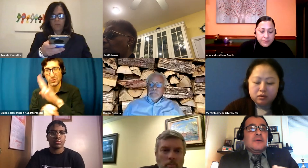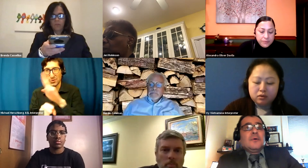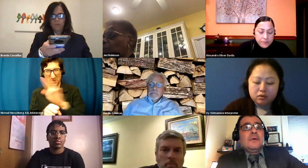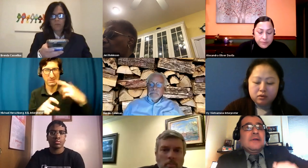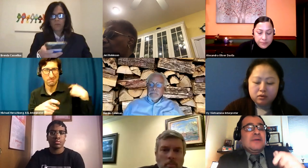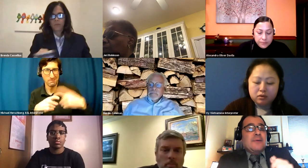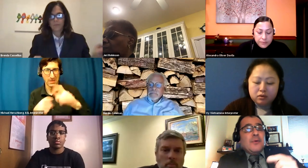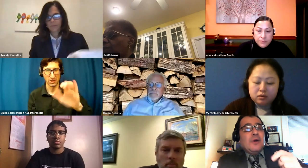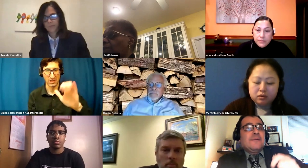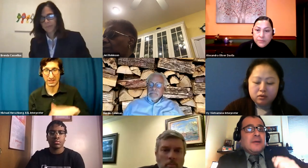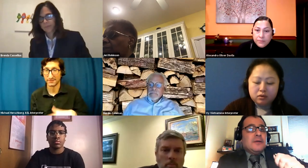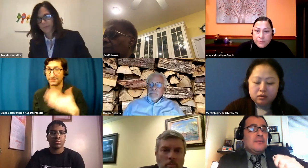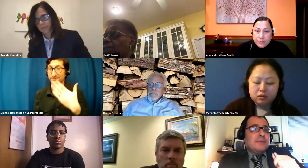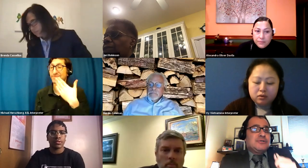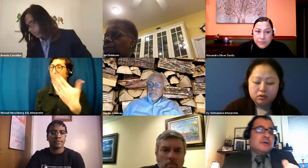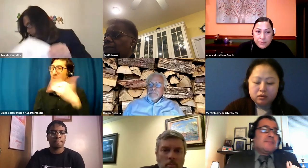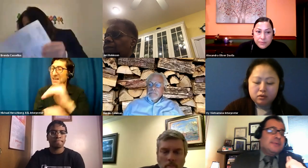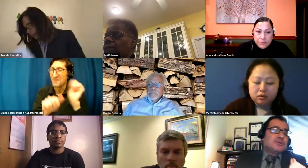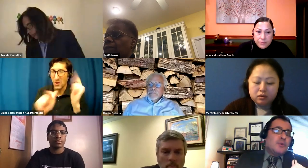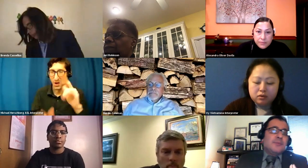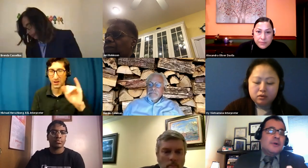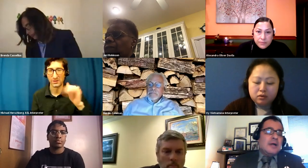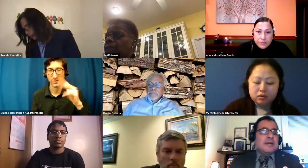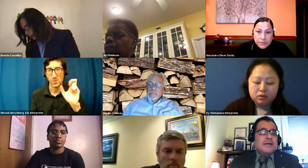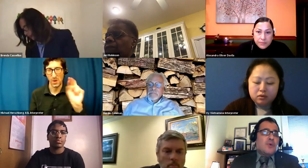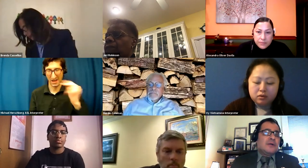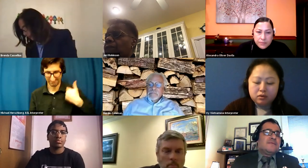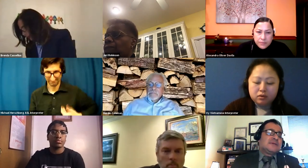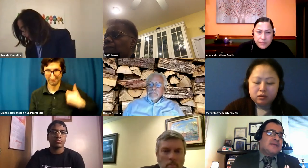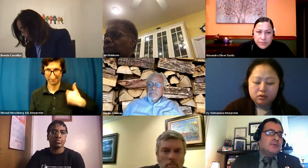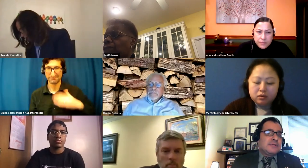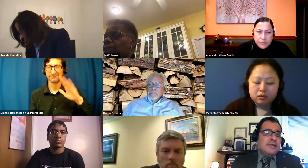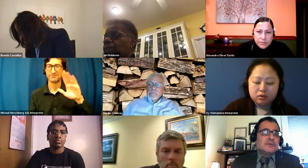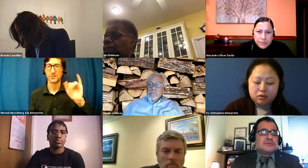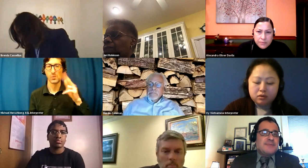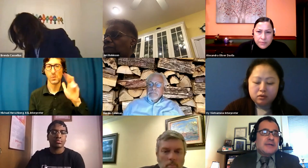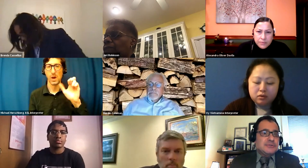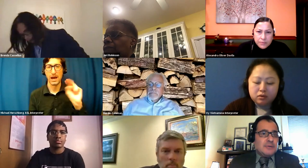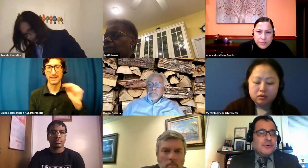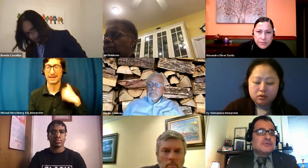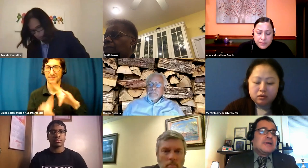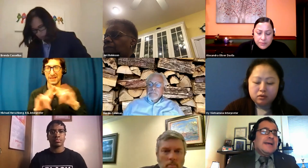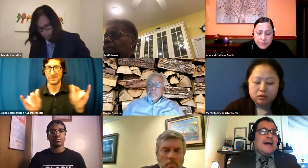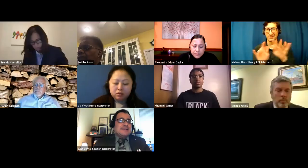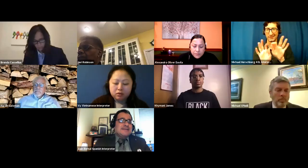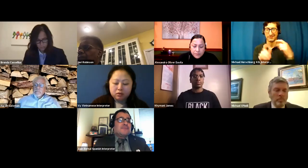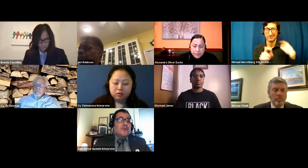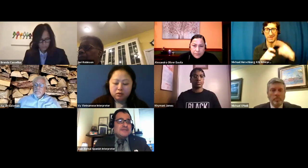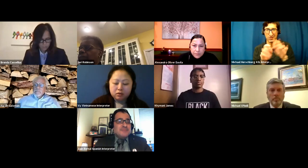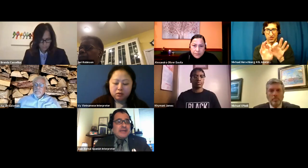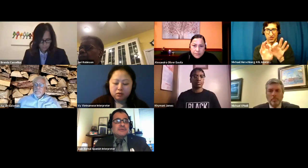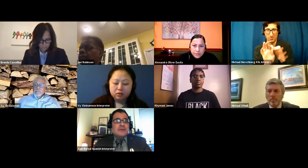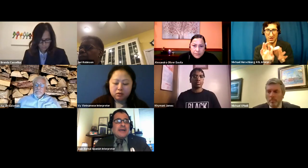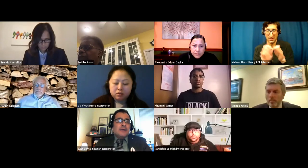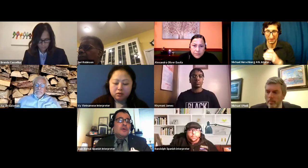ma'am. Good evening, everyone. Thank you, Madam Chair. My name is Juan Bernal. I am one of the simultaneous Spanish interpreters assigned for